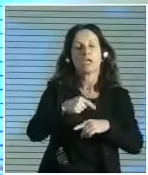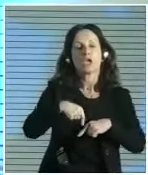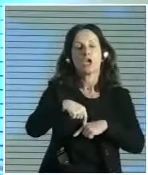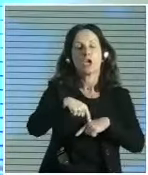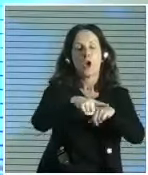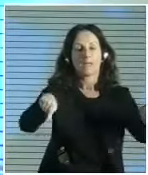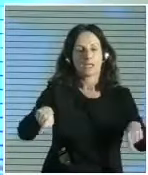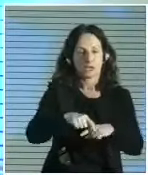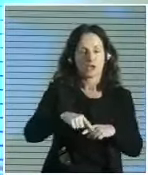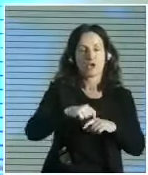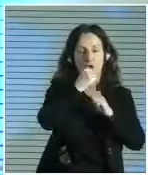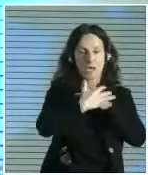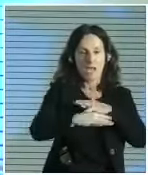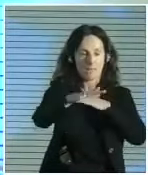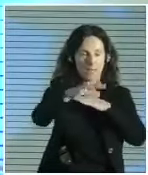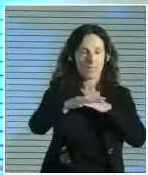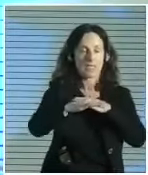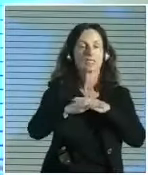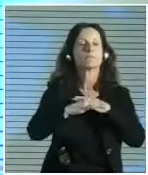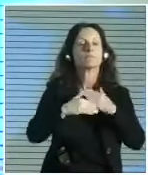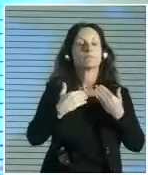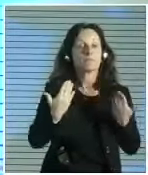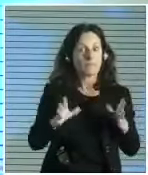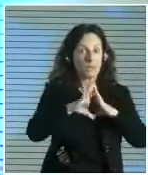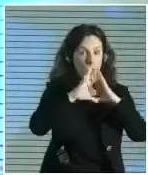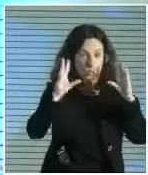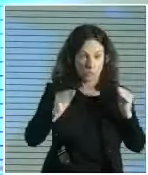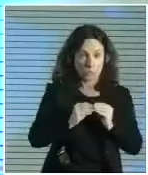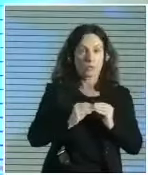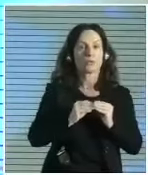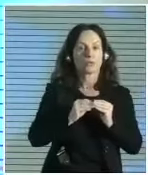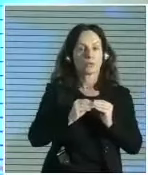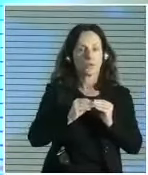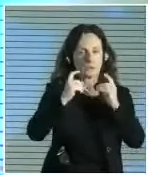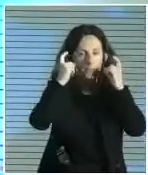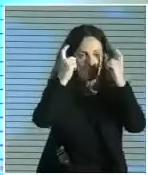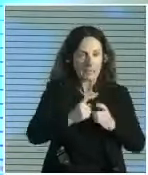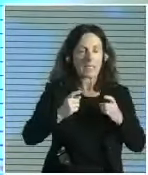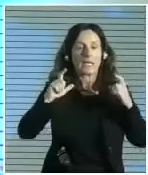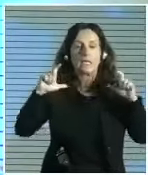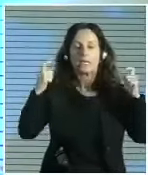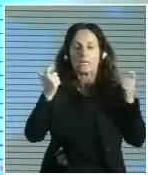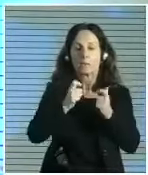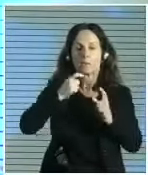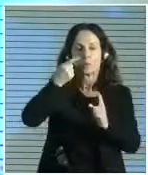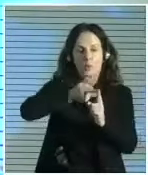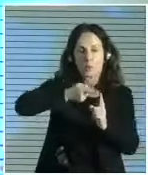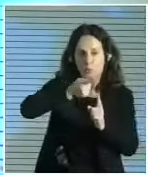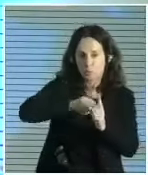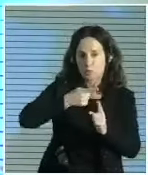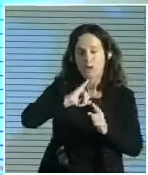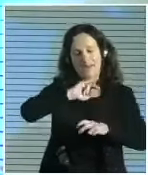approach with reducing, reusing and recycling waste. So in